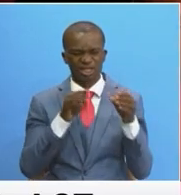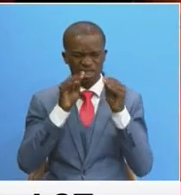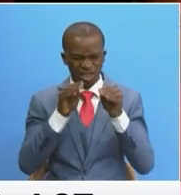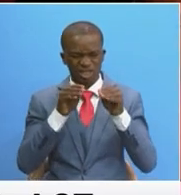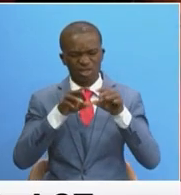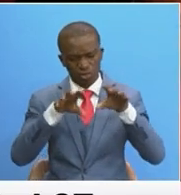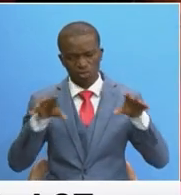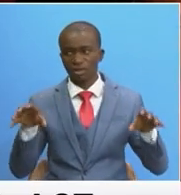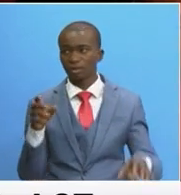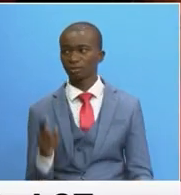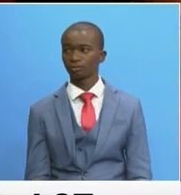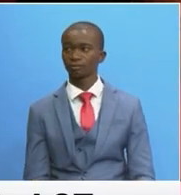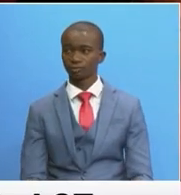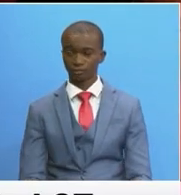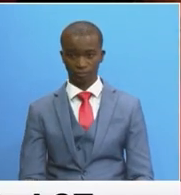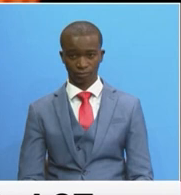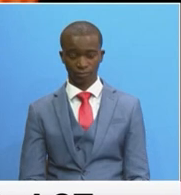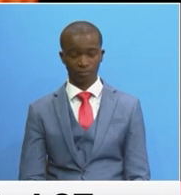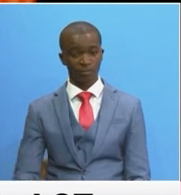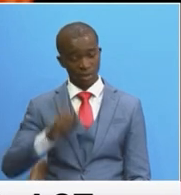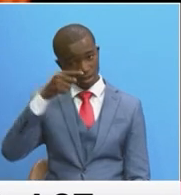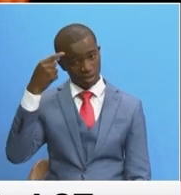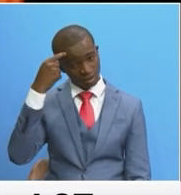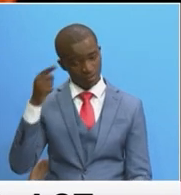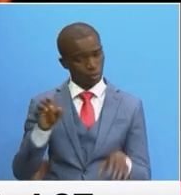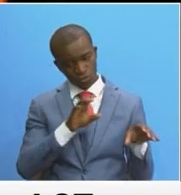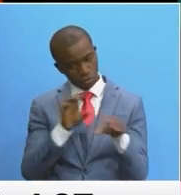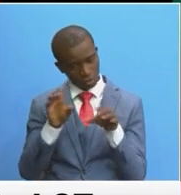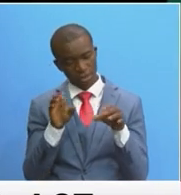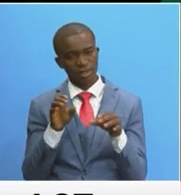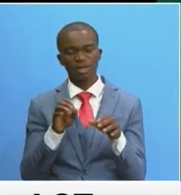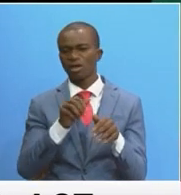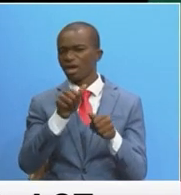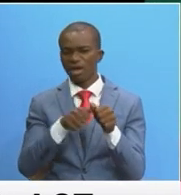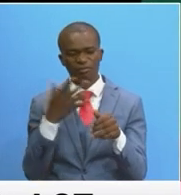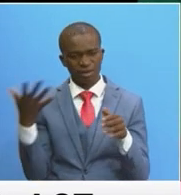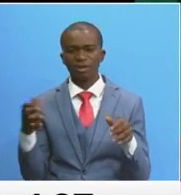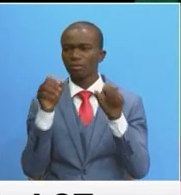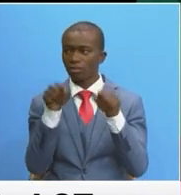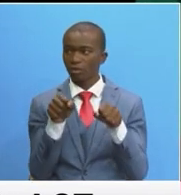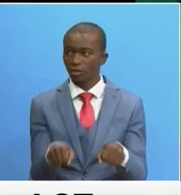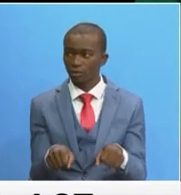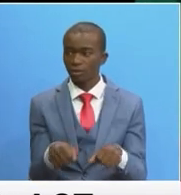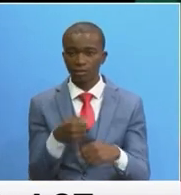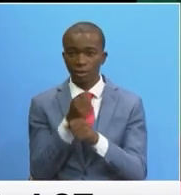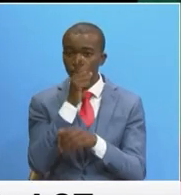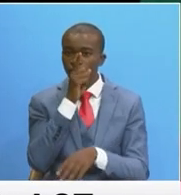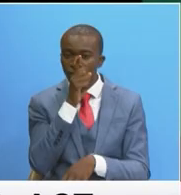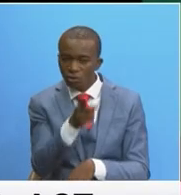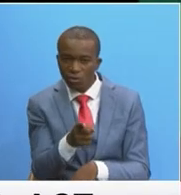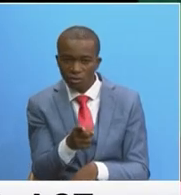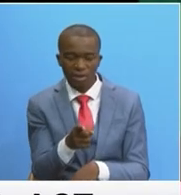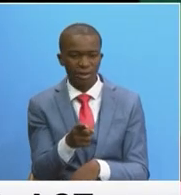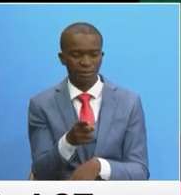responsibility. Government is doing everything possible to ensure that all conditions of services are